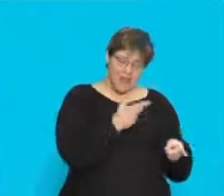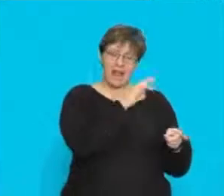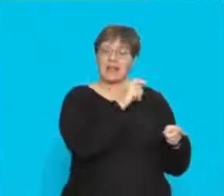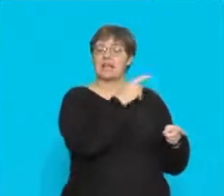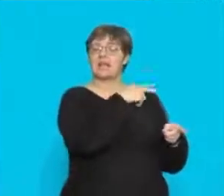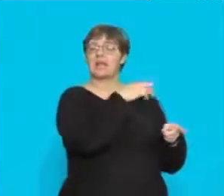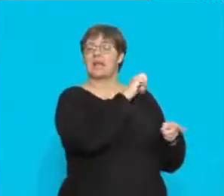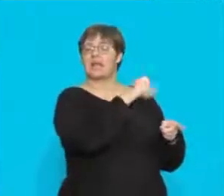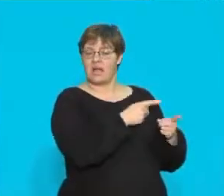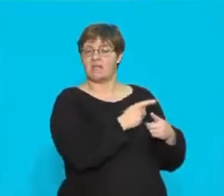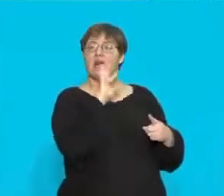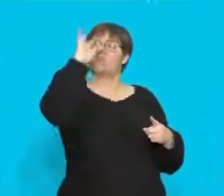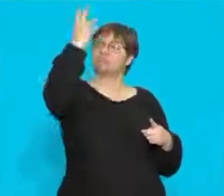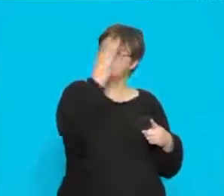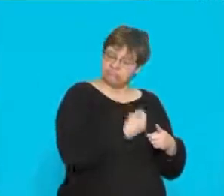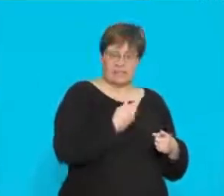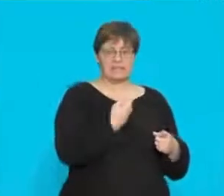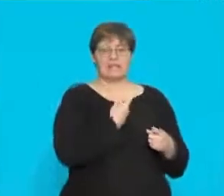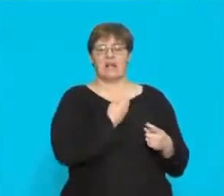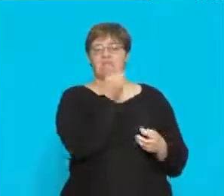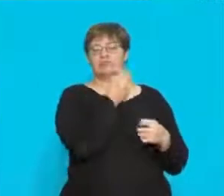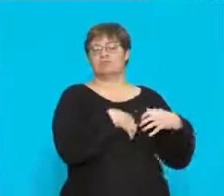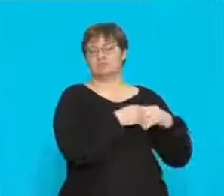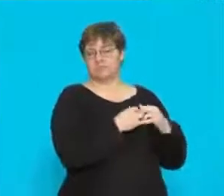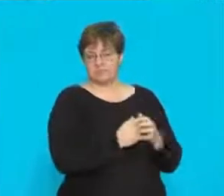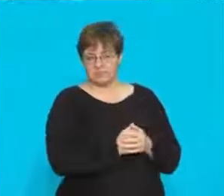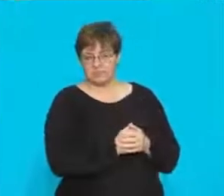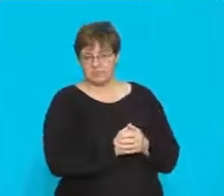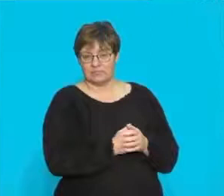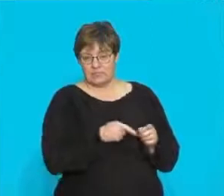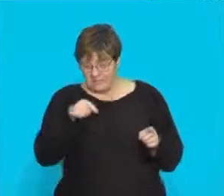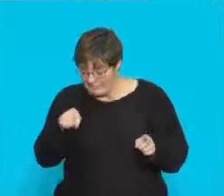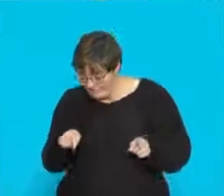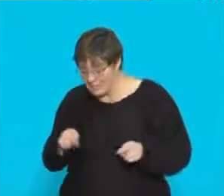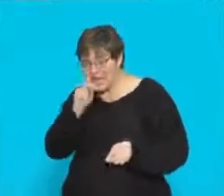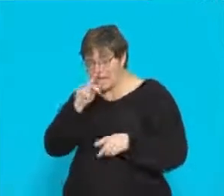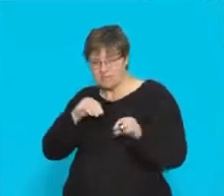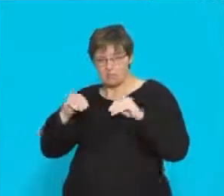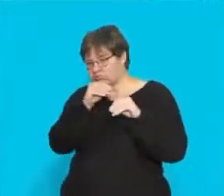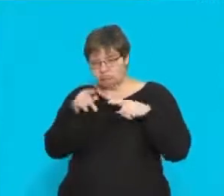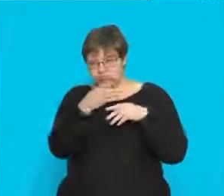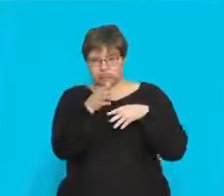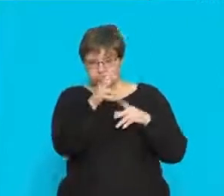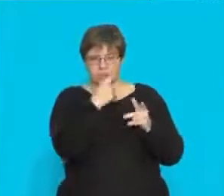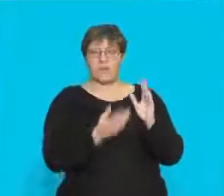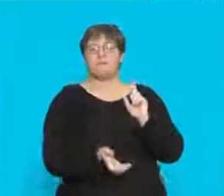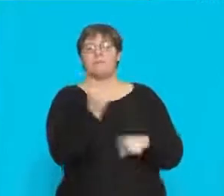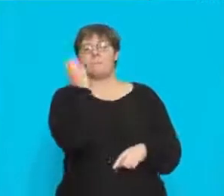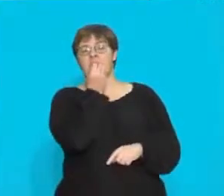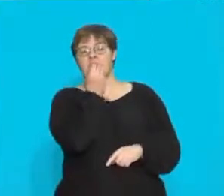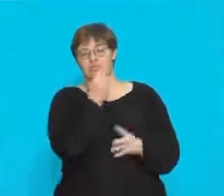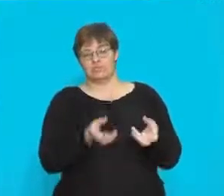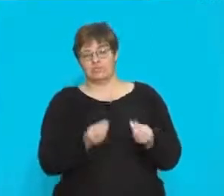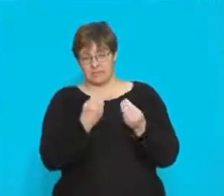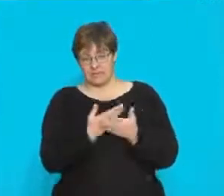part, chlorophyll, they could photosynthesize. These little guys, all right, need to get to where they need to go so that they were able